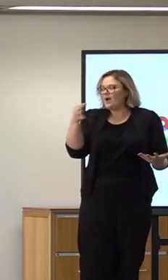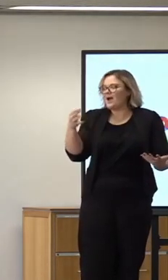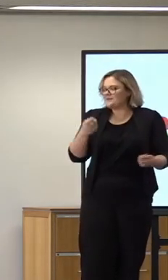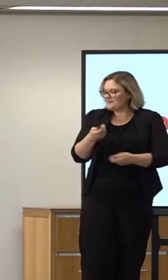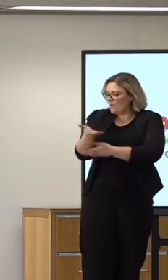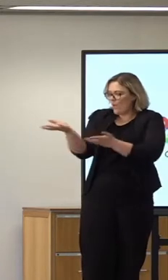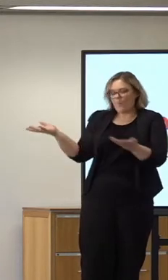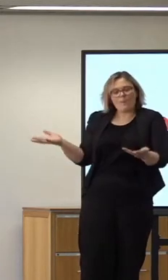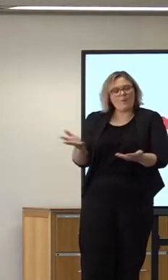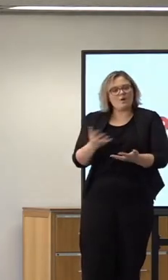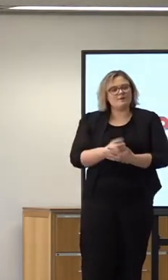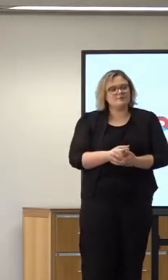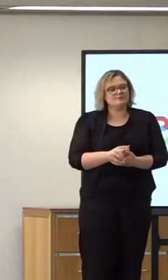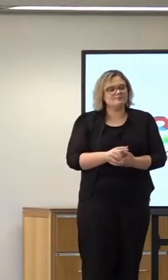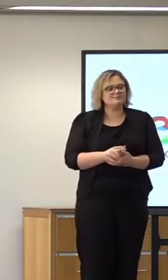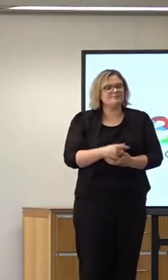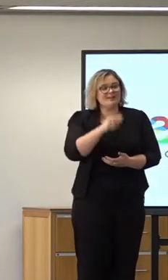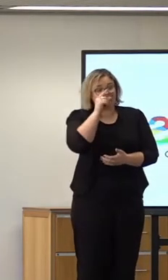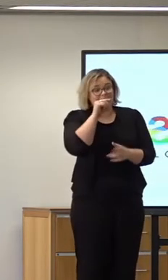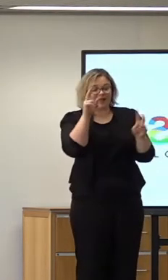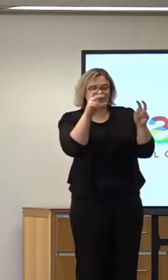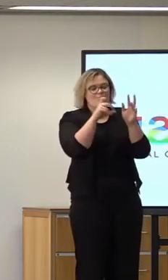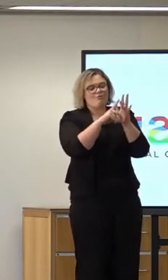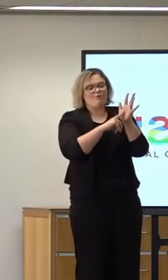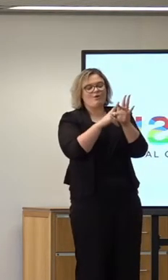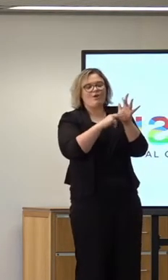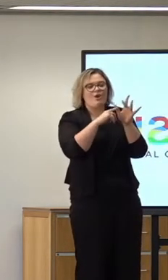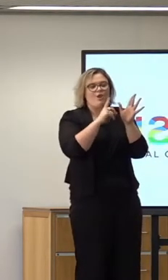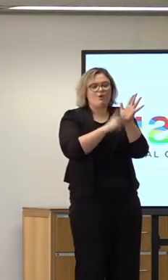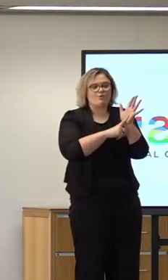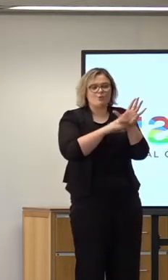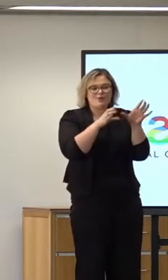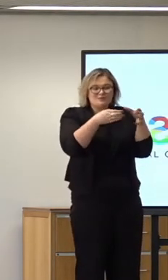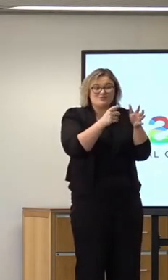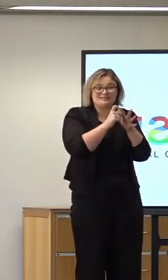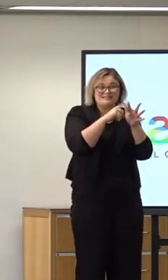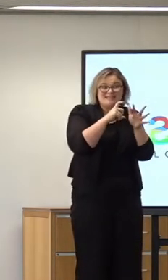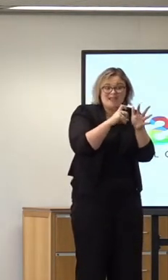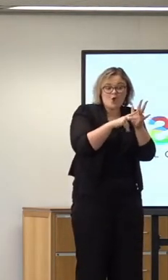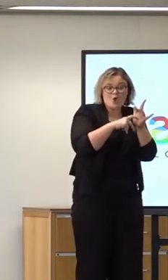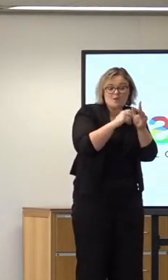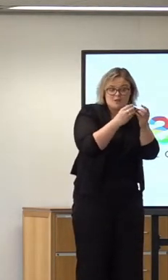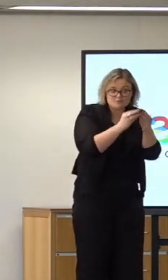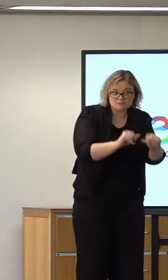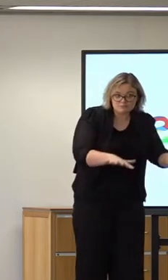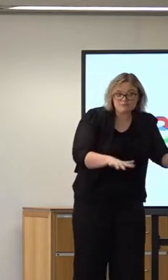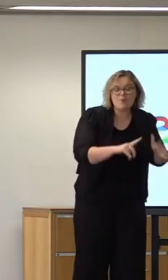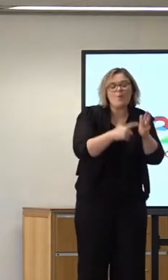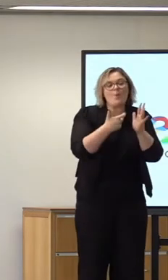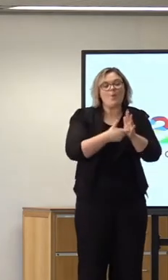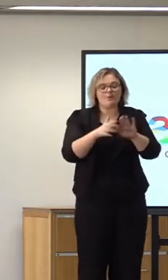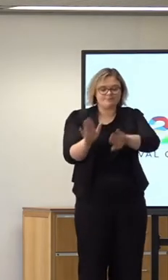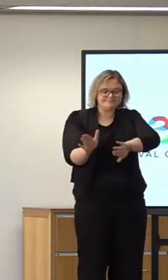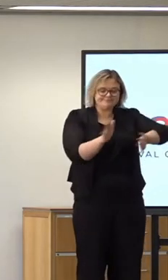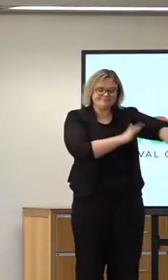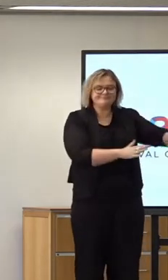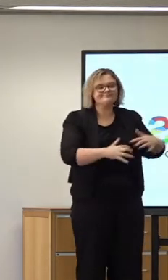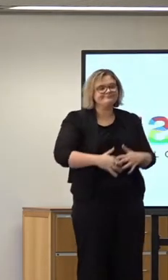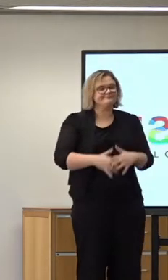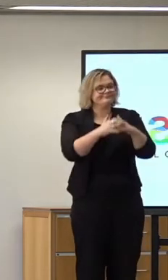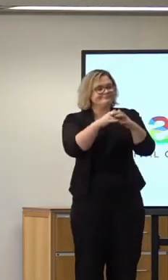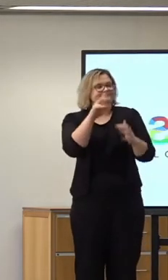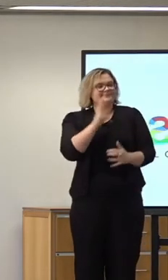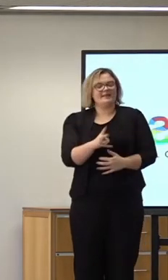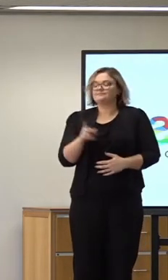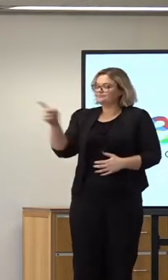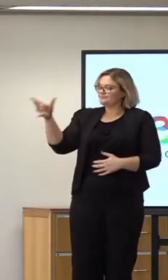well. Can colonial institutions decolonize themselves, or do we need to start again? Would you like to